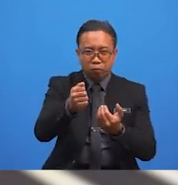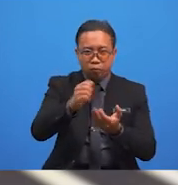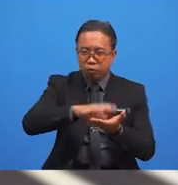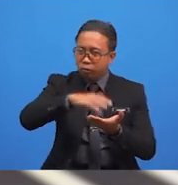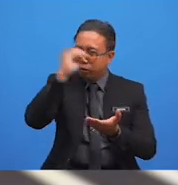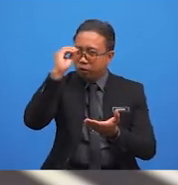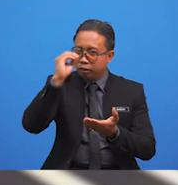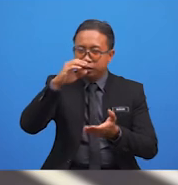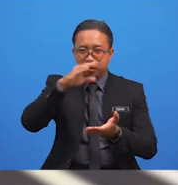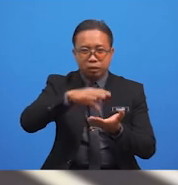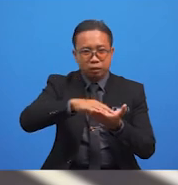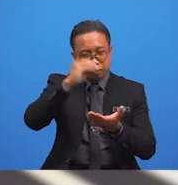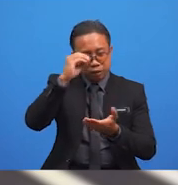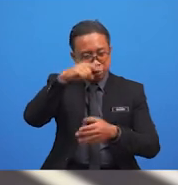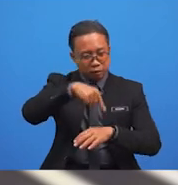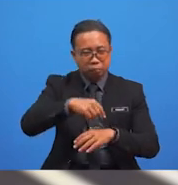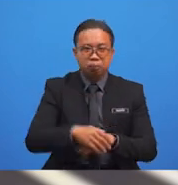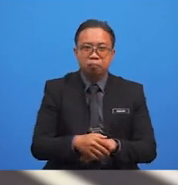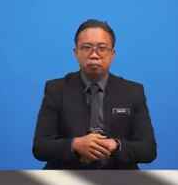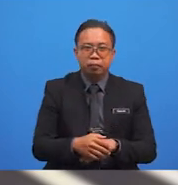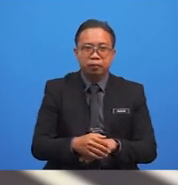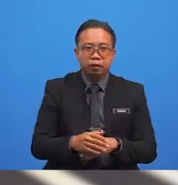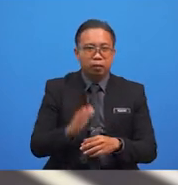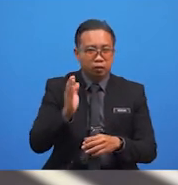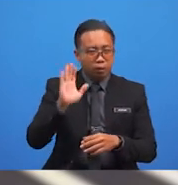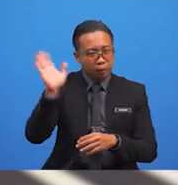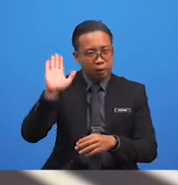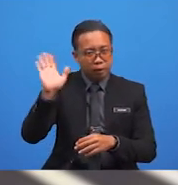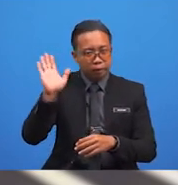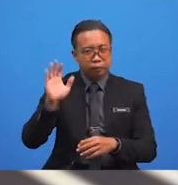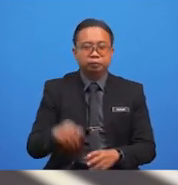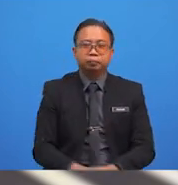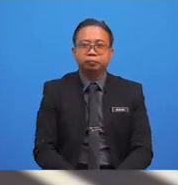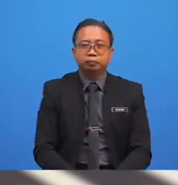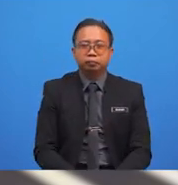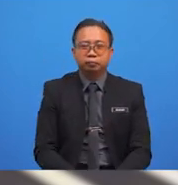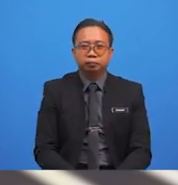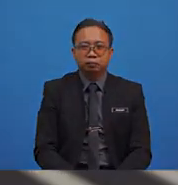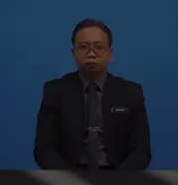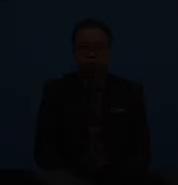time learning from this lesson. Till next time, bye-bye!